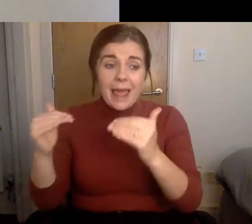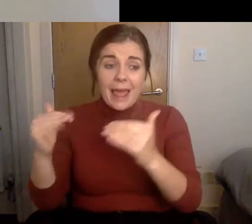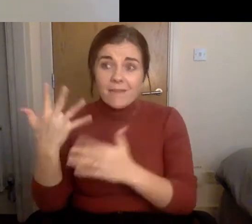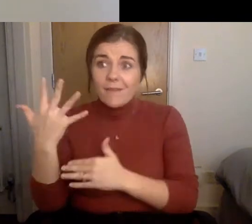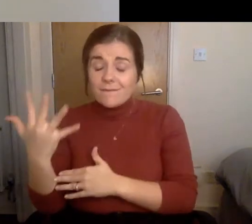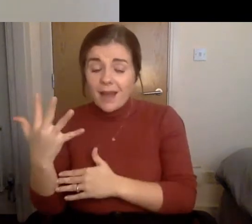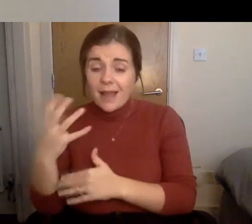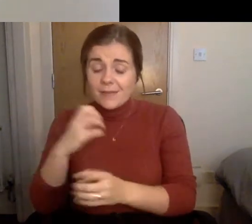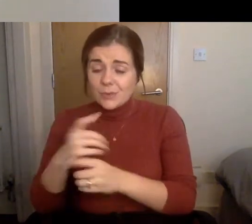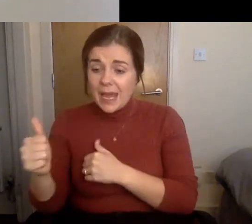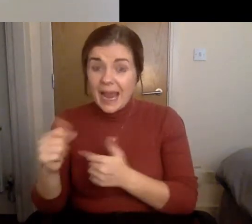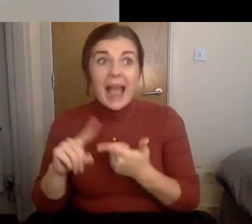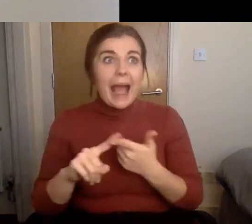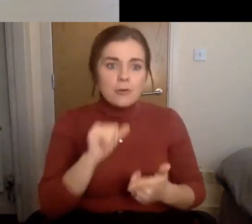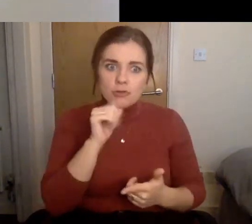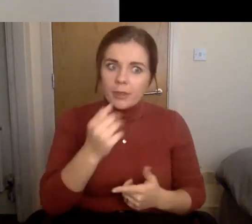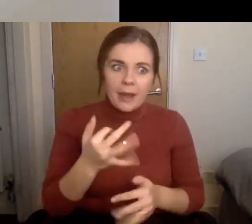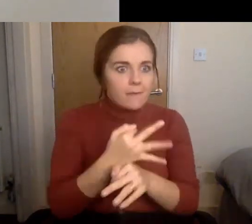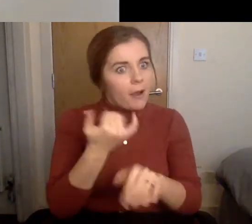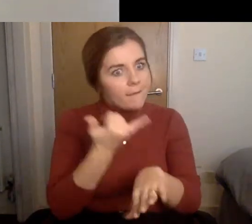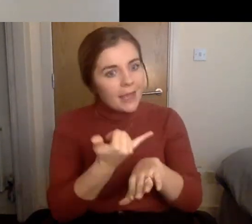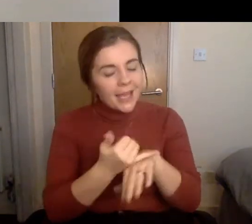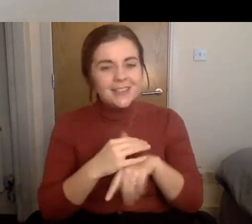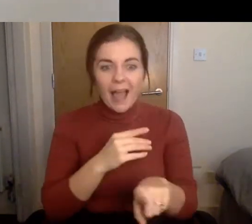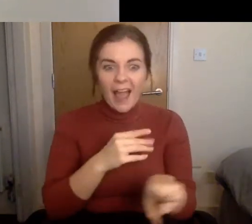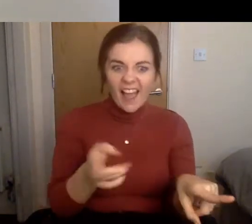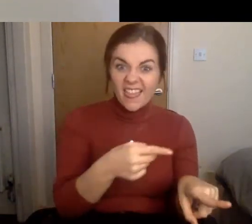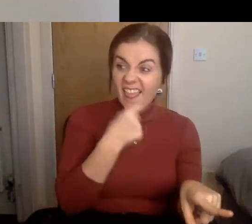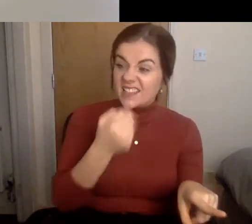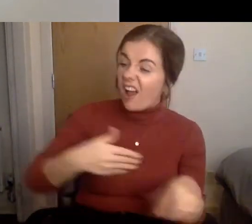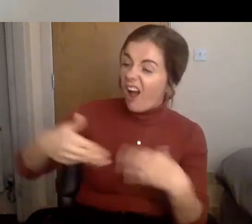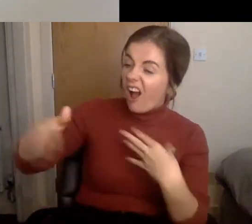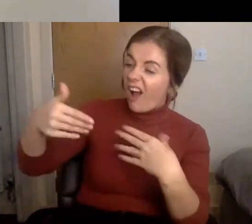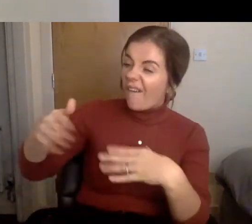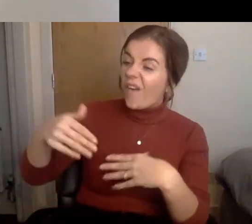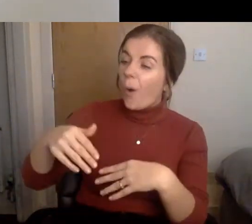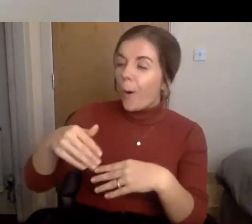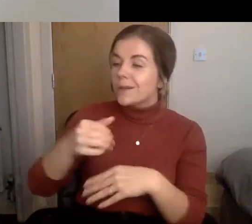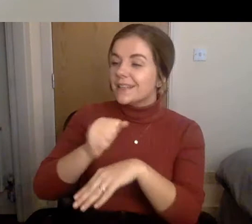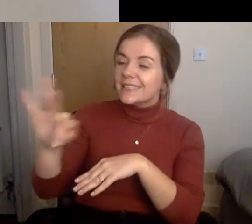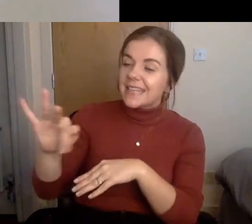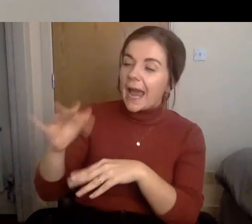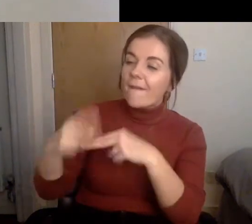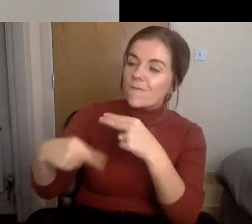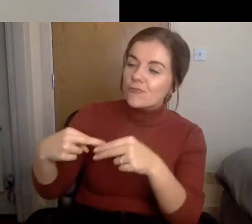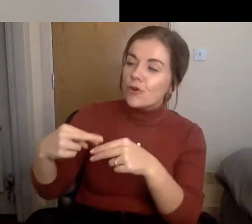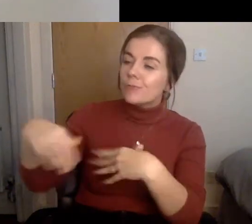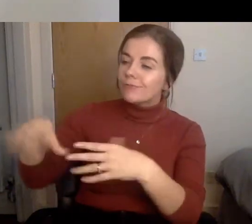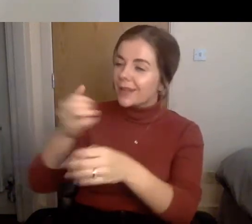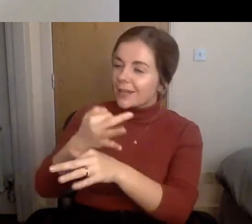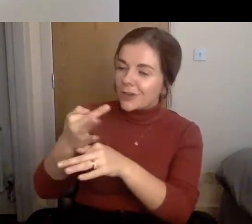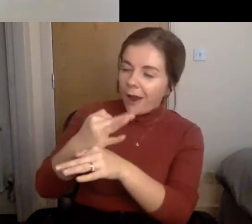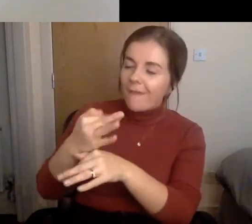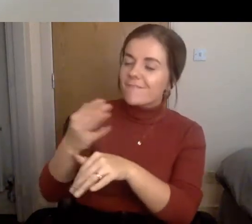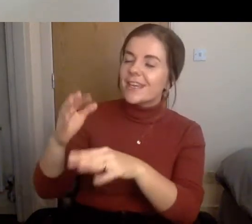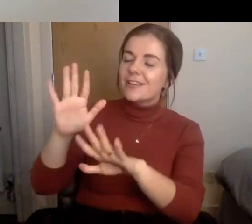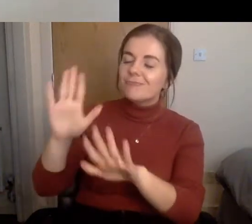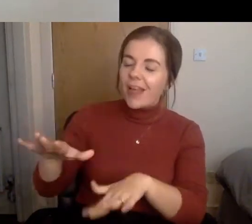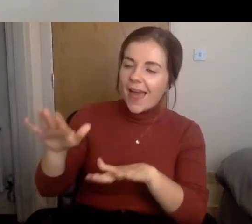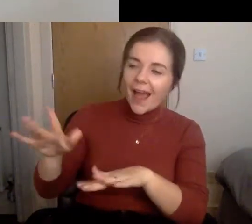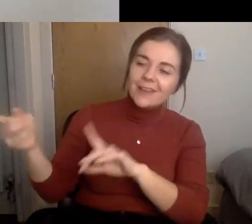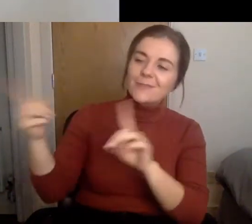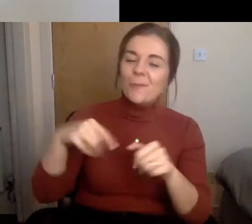have my coffee. And they'd be encouraging me to go to the staff room to relax for a minute and then to come back. And I think all that is